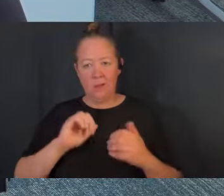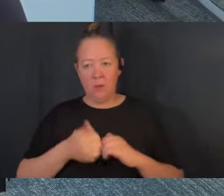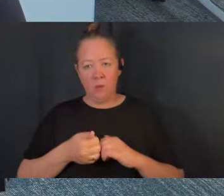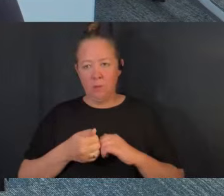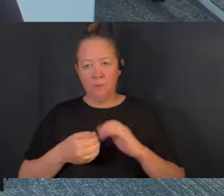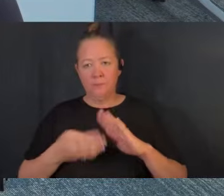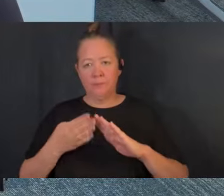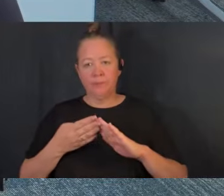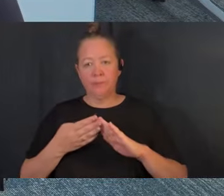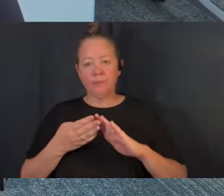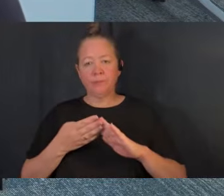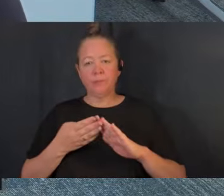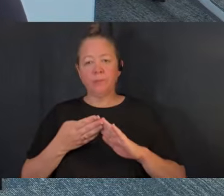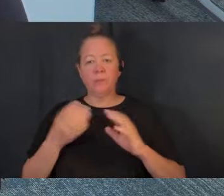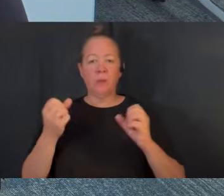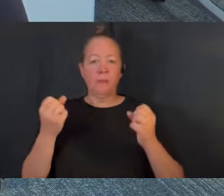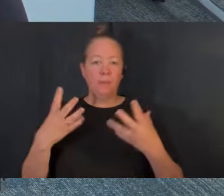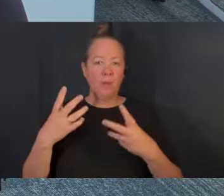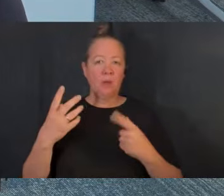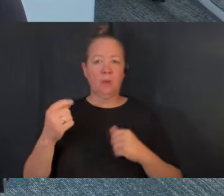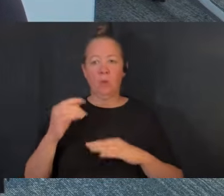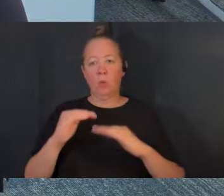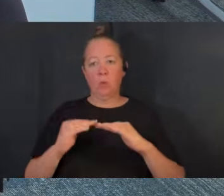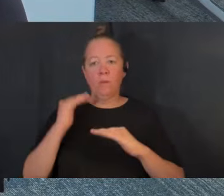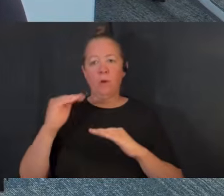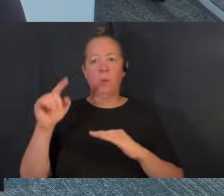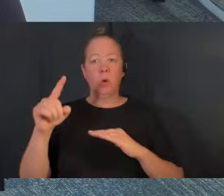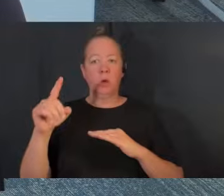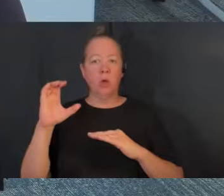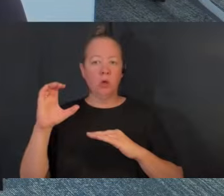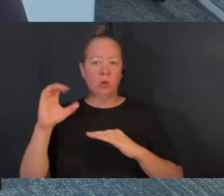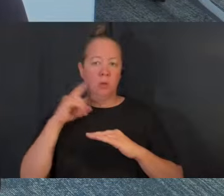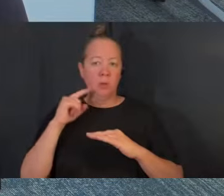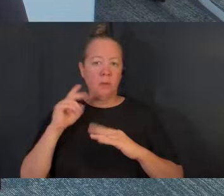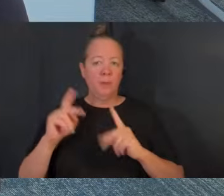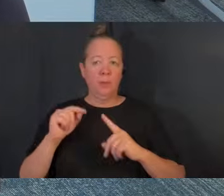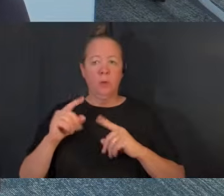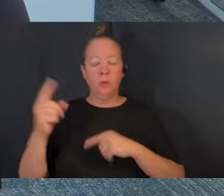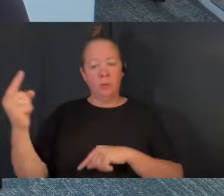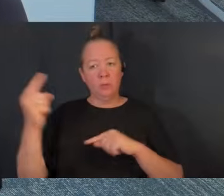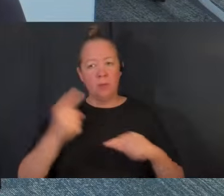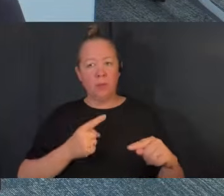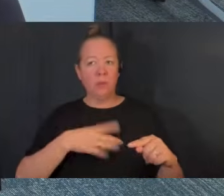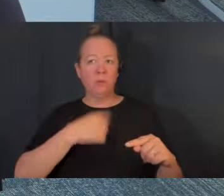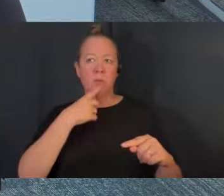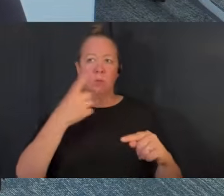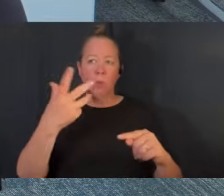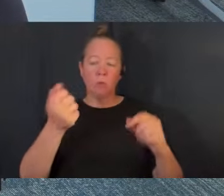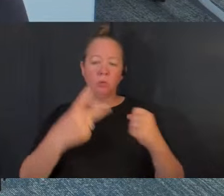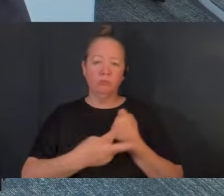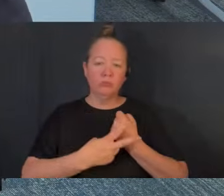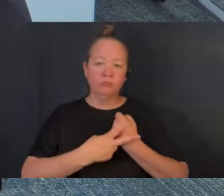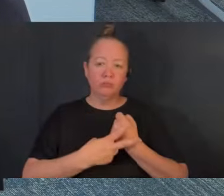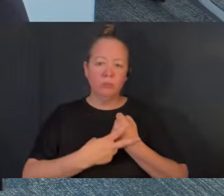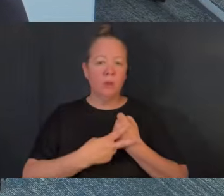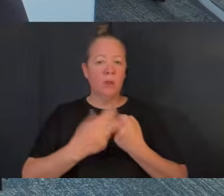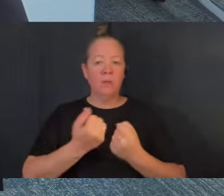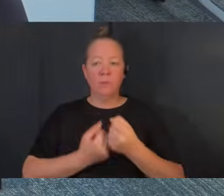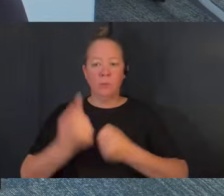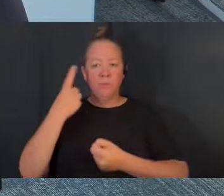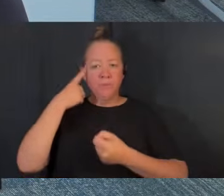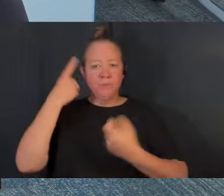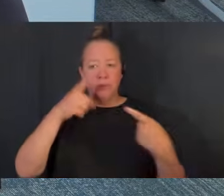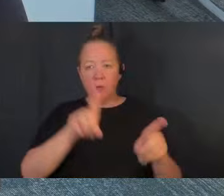came out quite a few years ago just saying they wanted to preserve this land, even though everybody agreed on it. Nothing